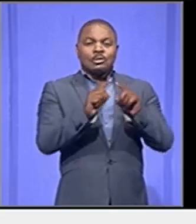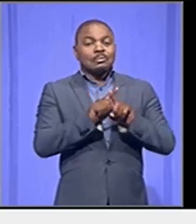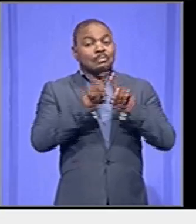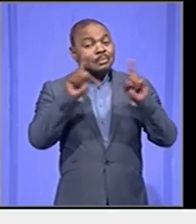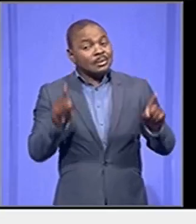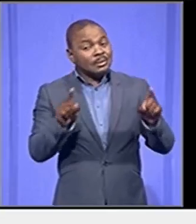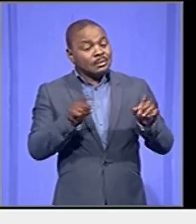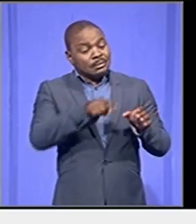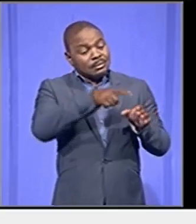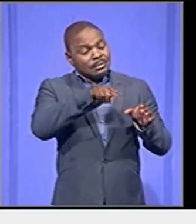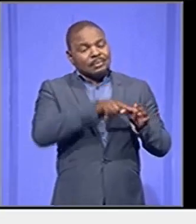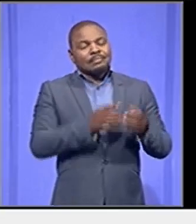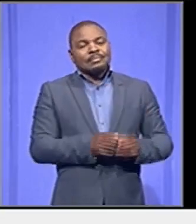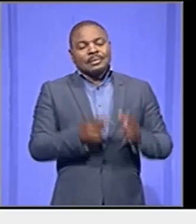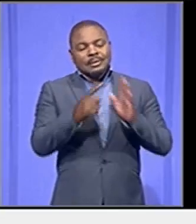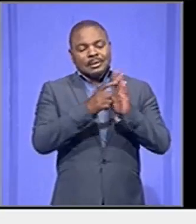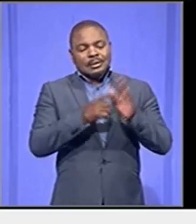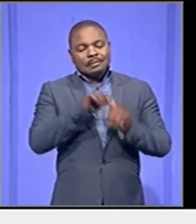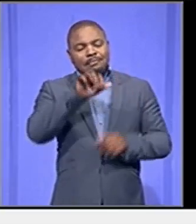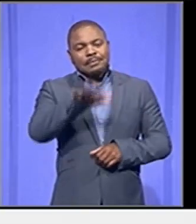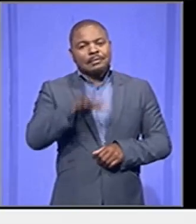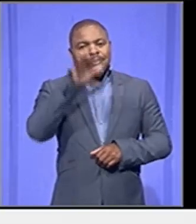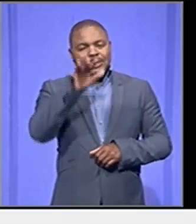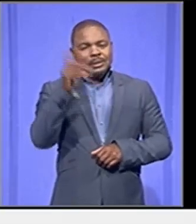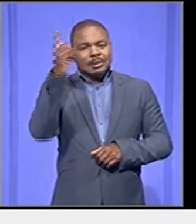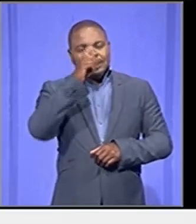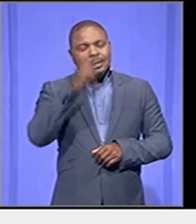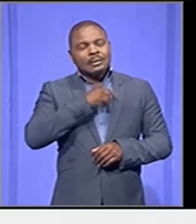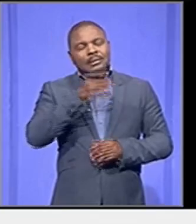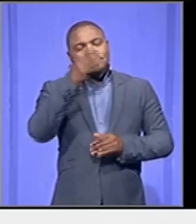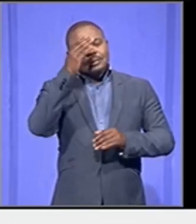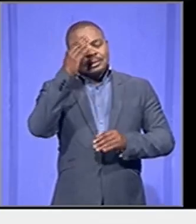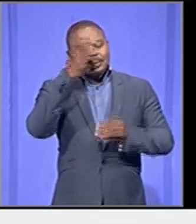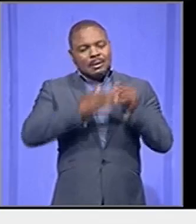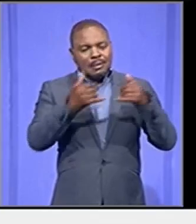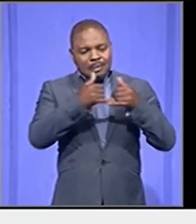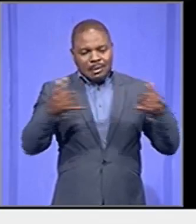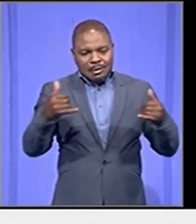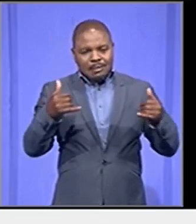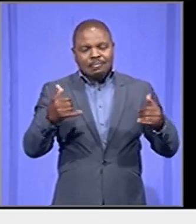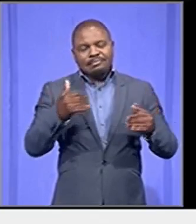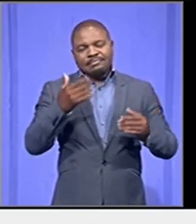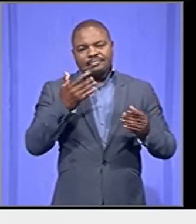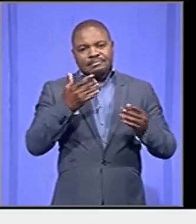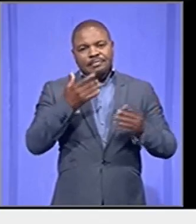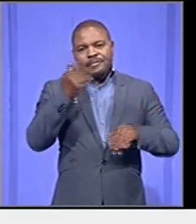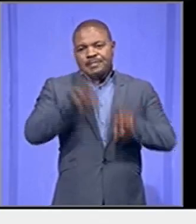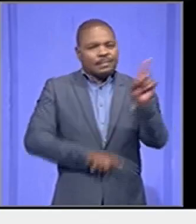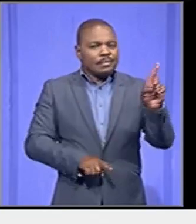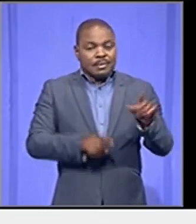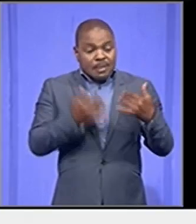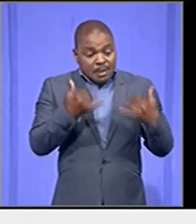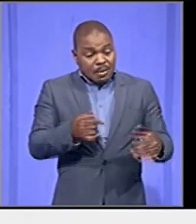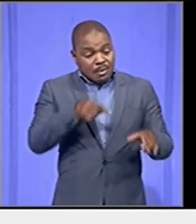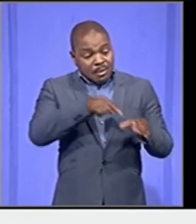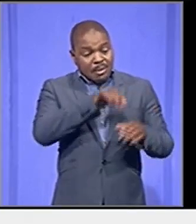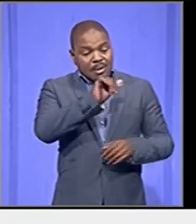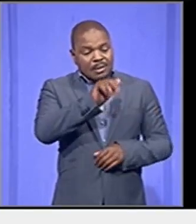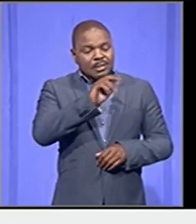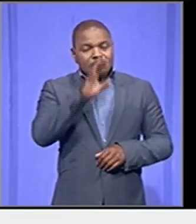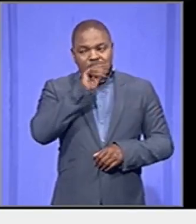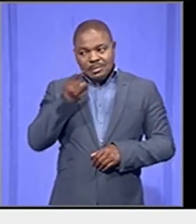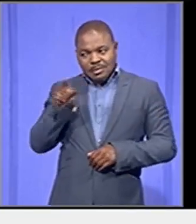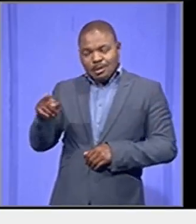the ANC has missed the 15-day deadline imposed by the court, which means the ANC is now in contempt of court